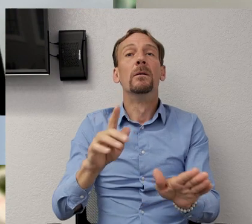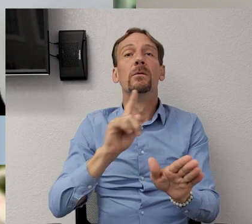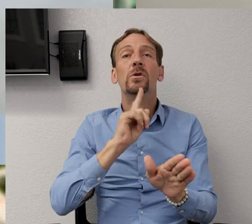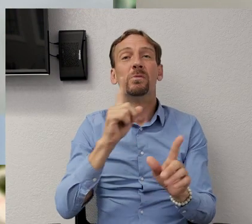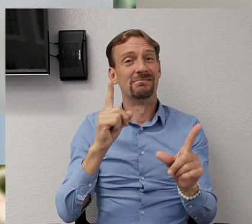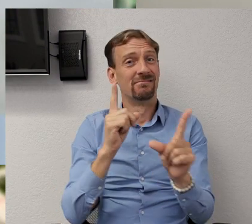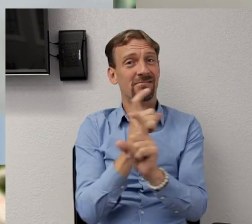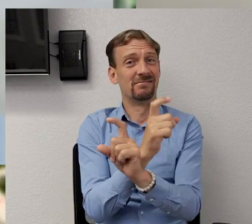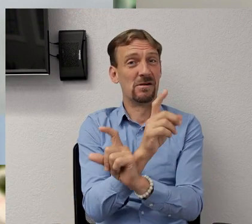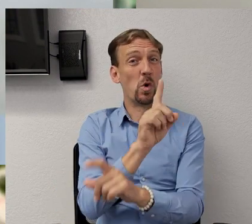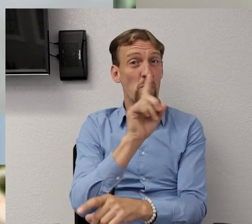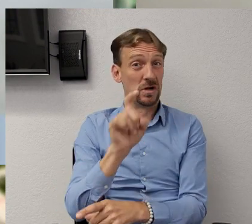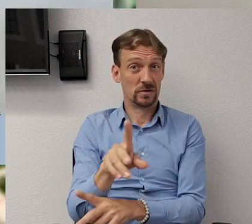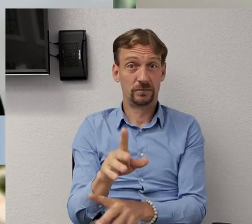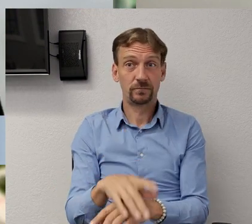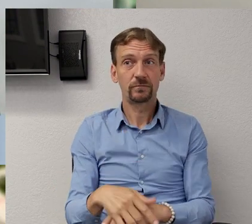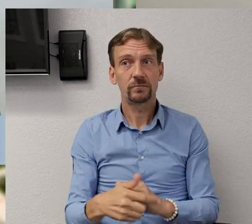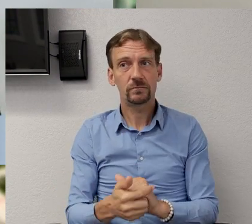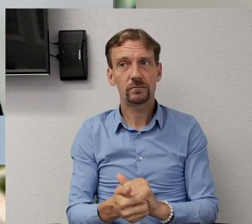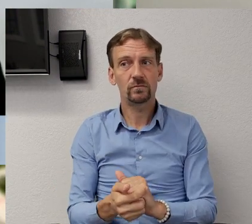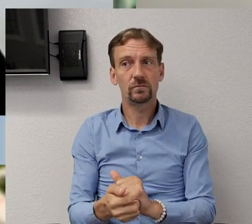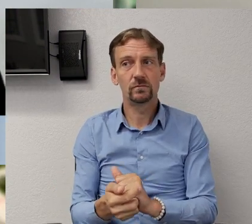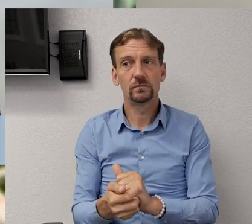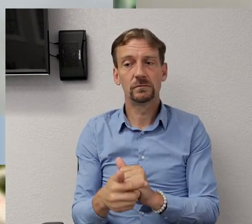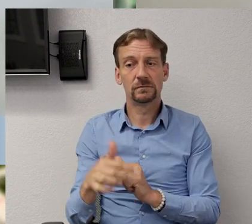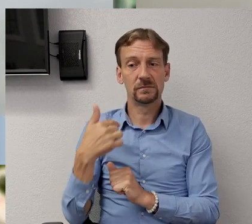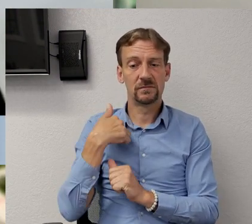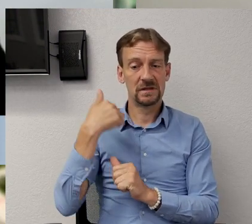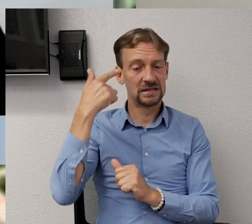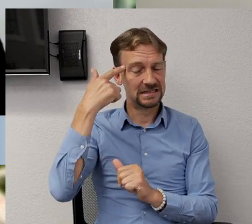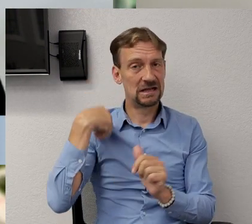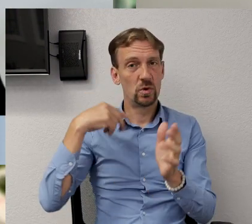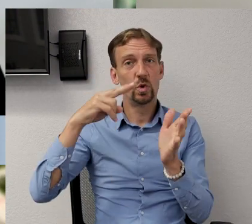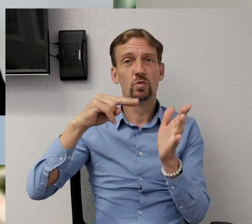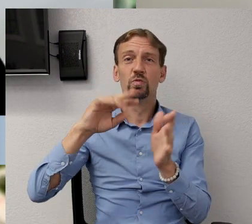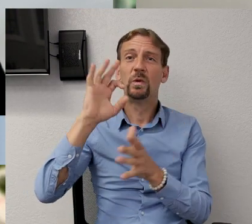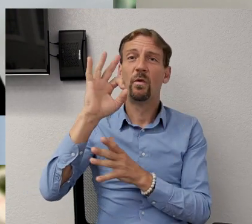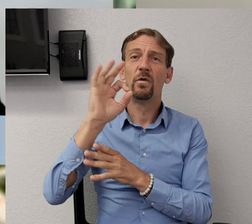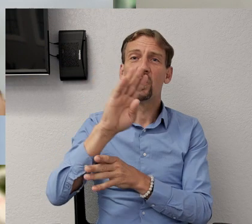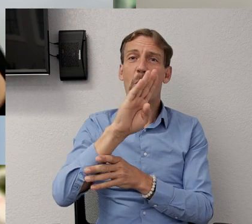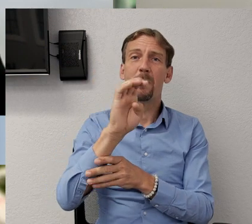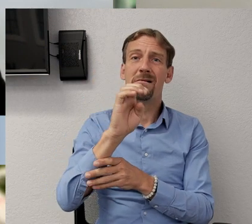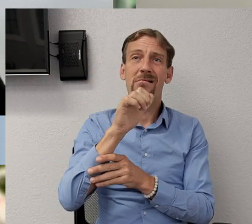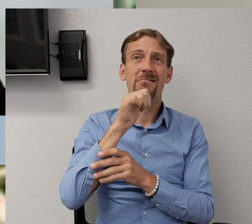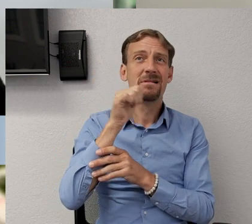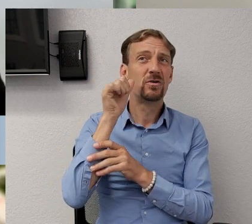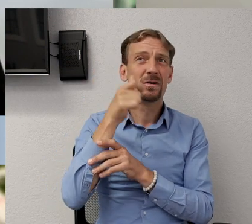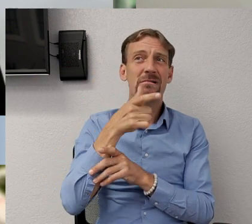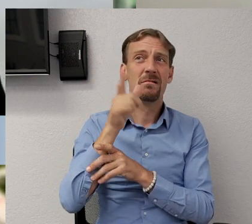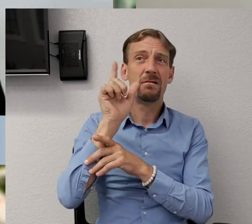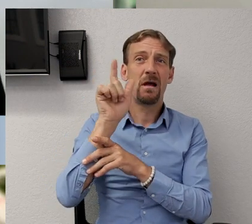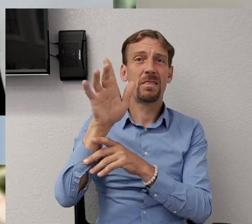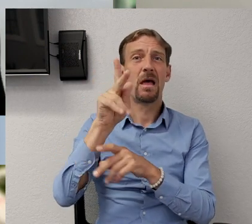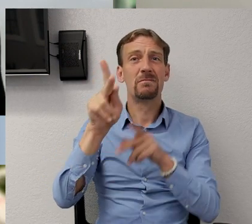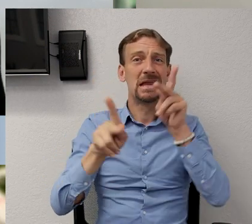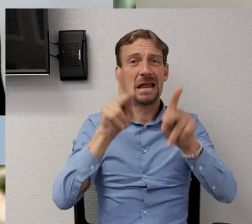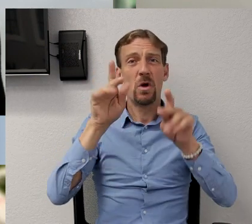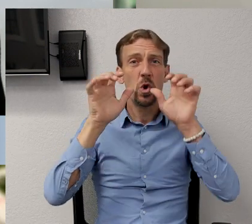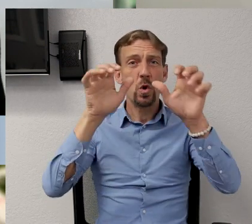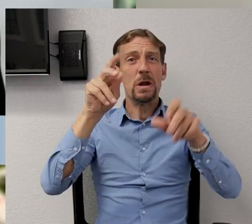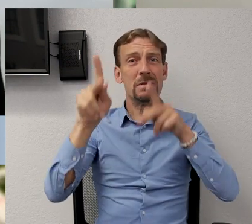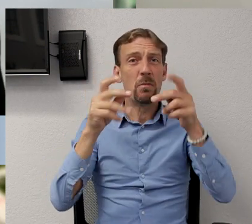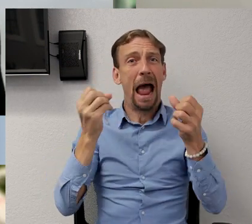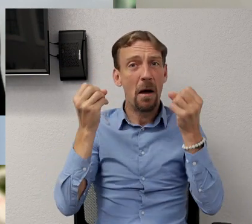perplexing question. I think I was reading the Fresno Bee yesterday or the day before, and their population for the Tulare